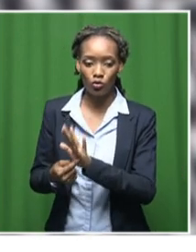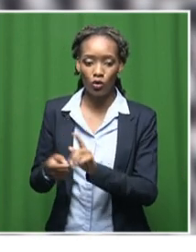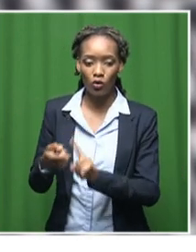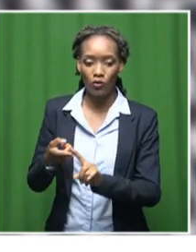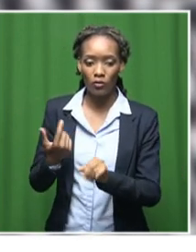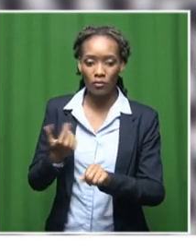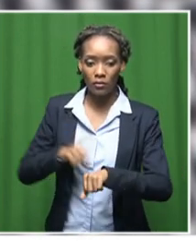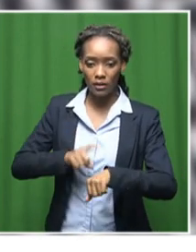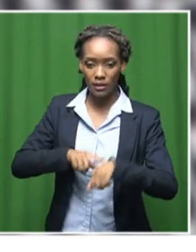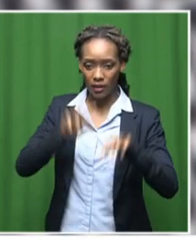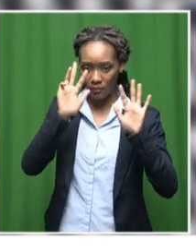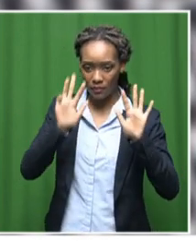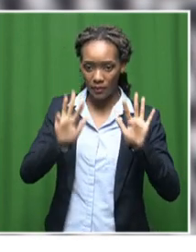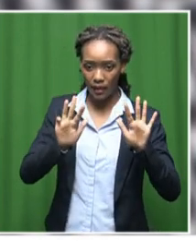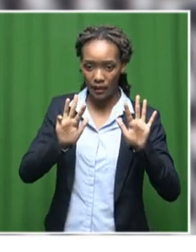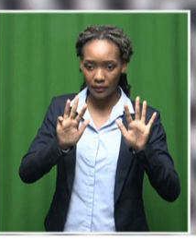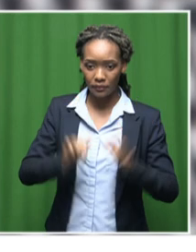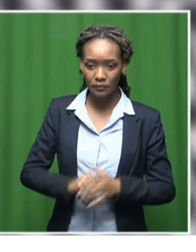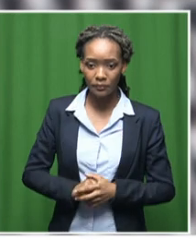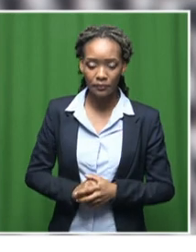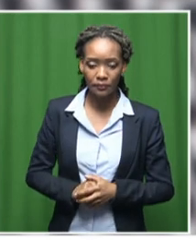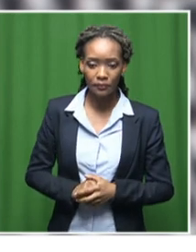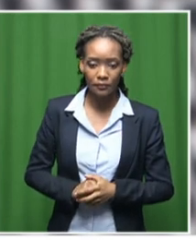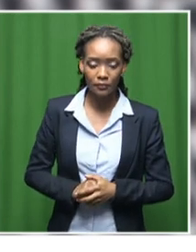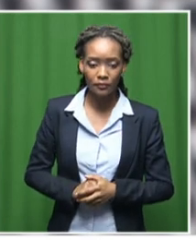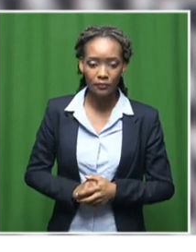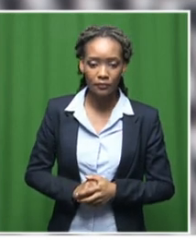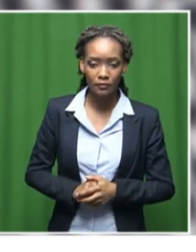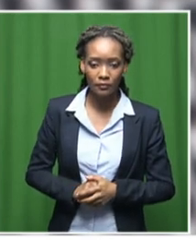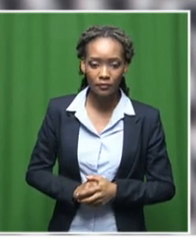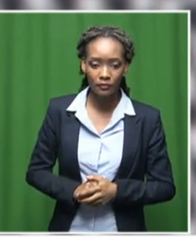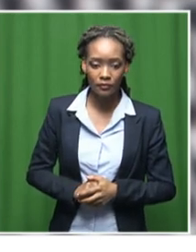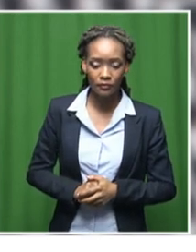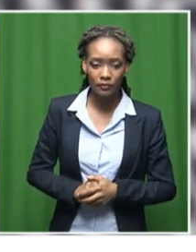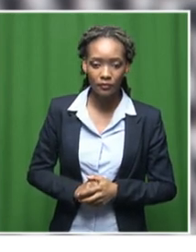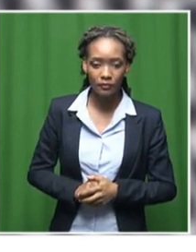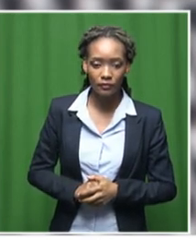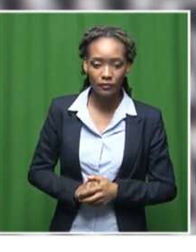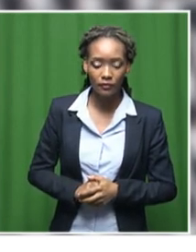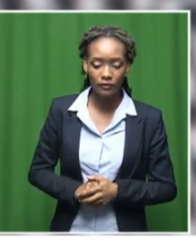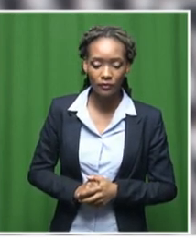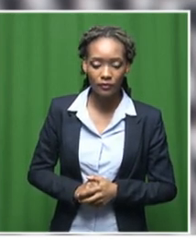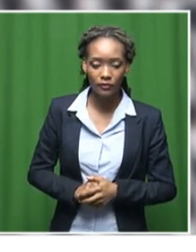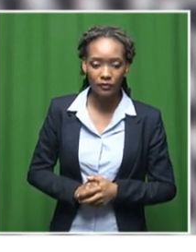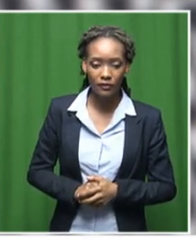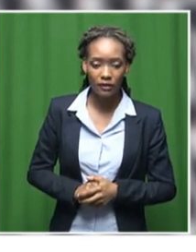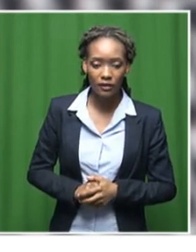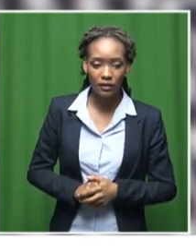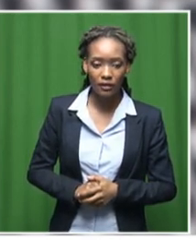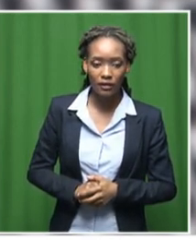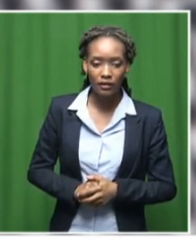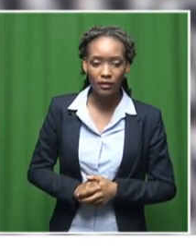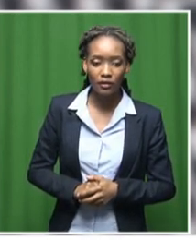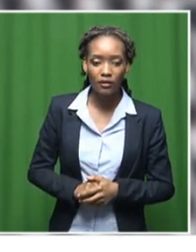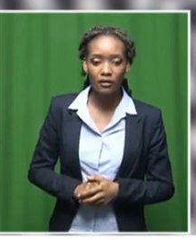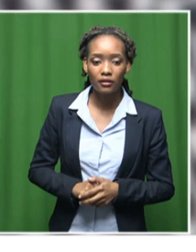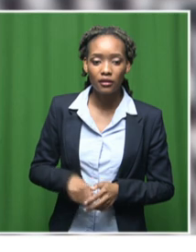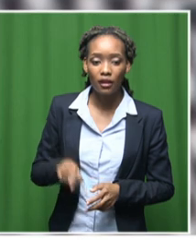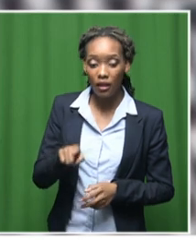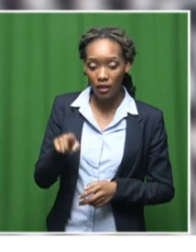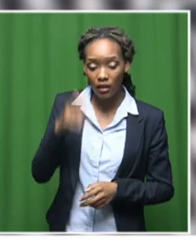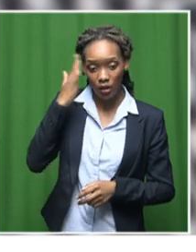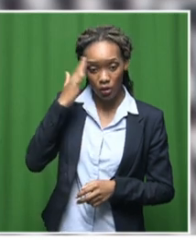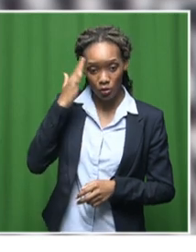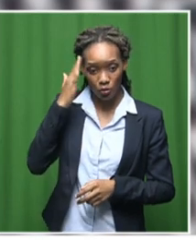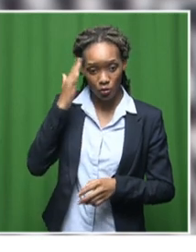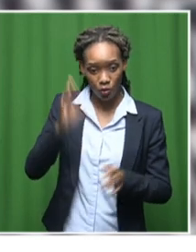mean, it's quite funny when we play there, the fact that they know these characters makes it even more funny. So